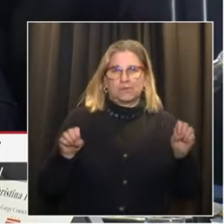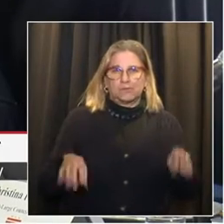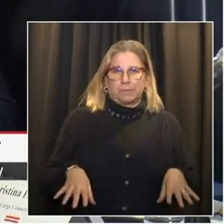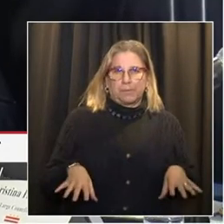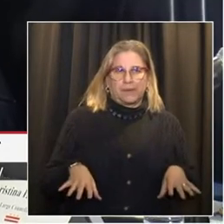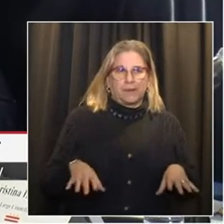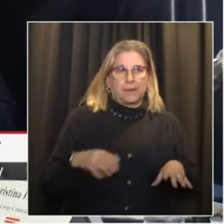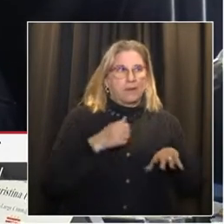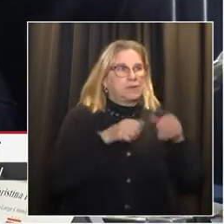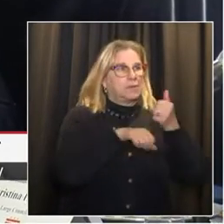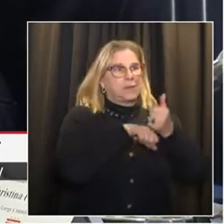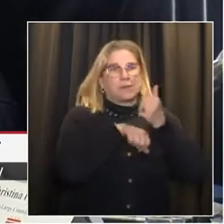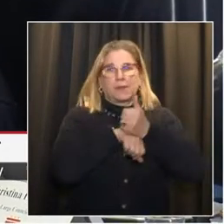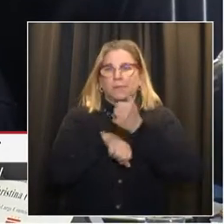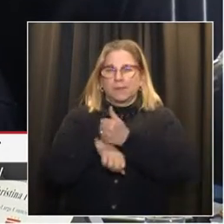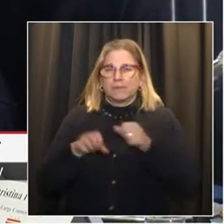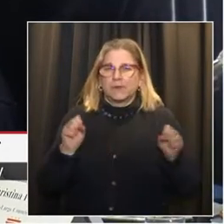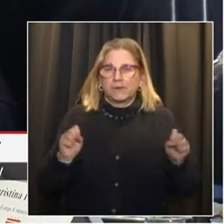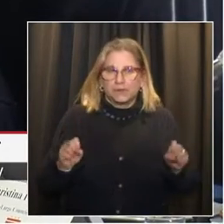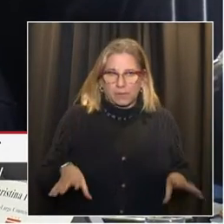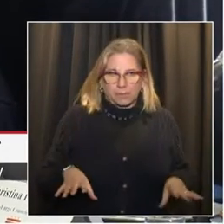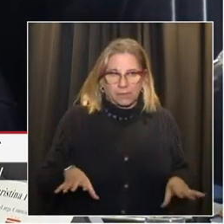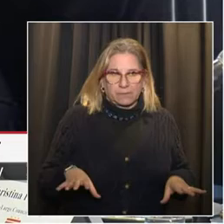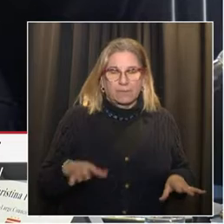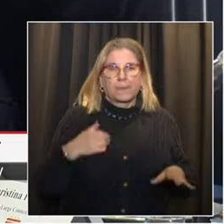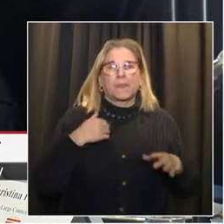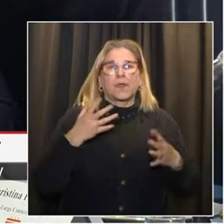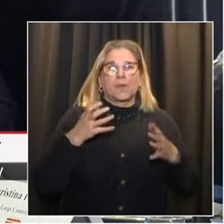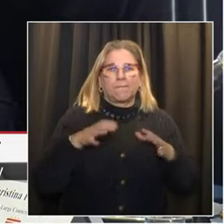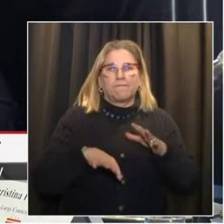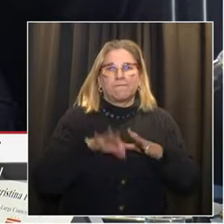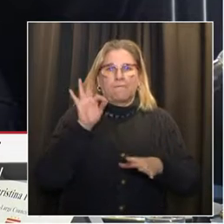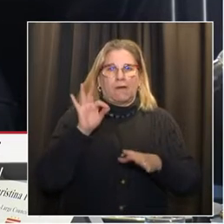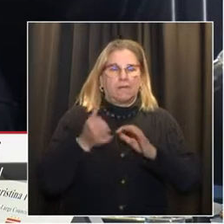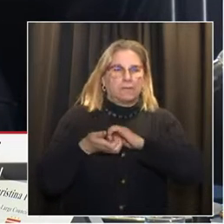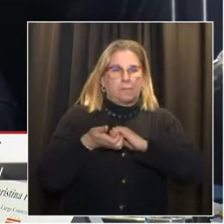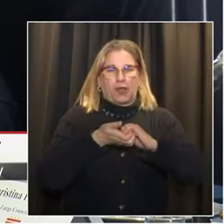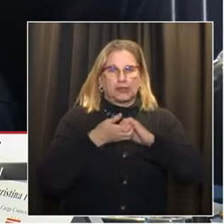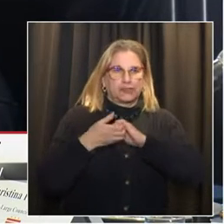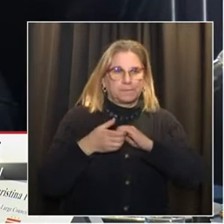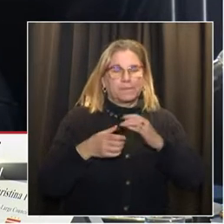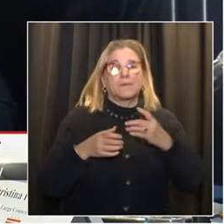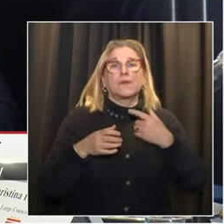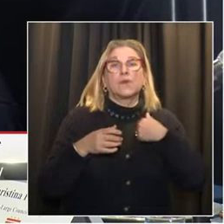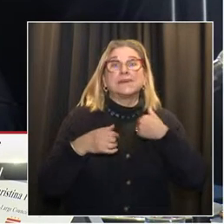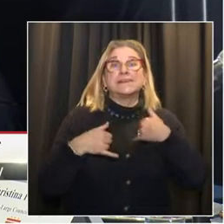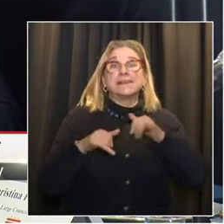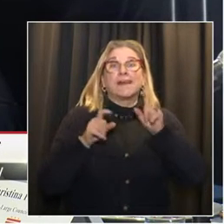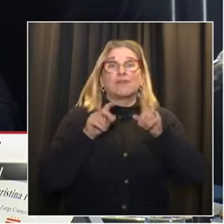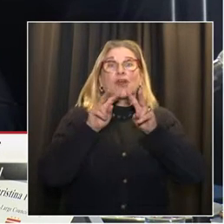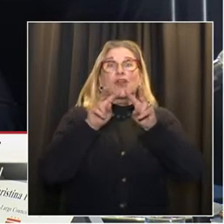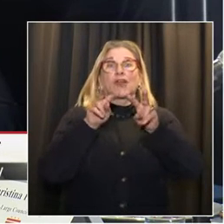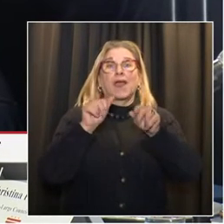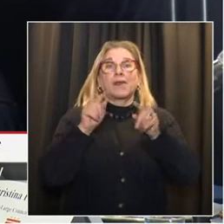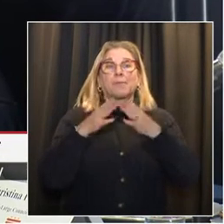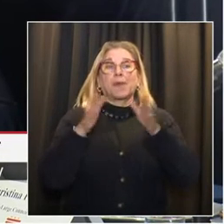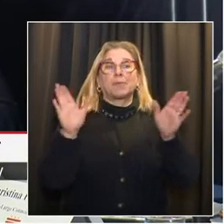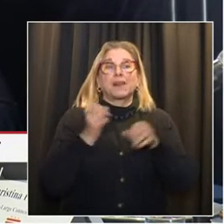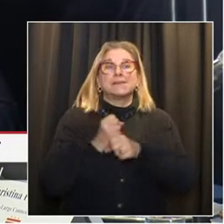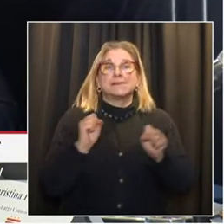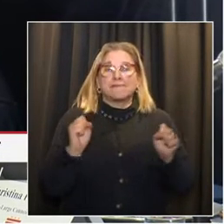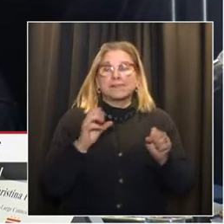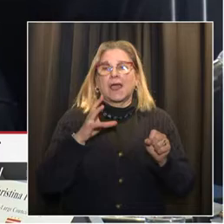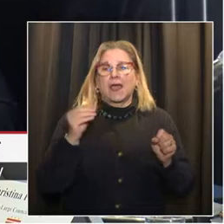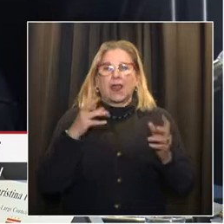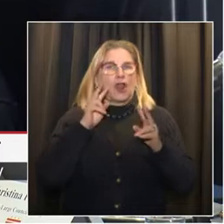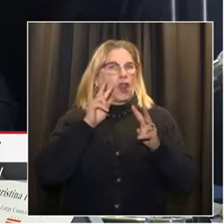public safety, because we do all have a role to play, and the OAG didn't